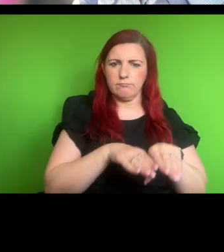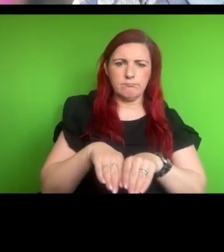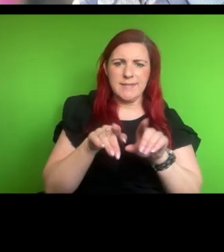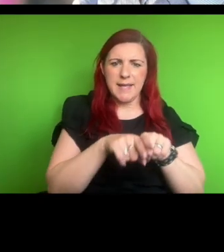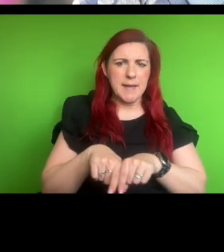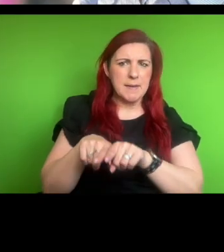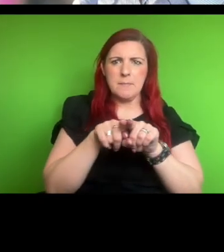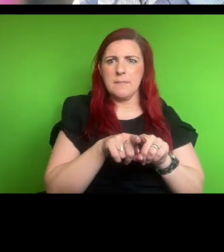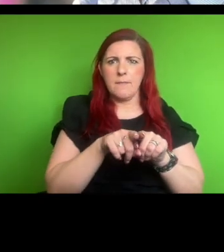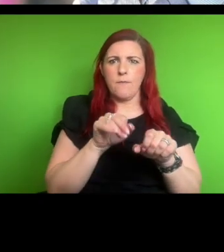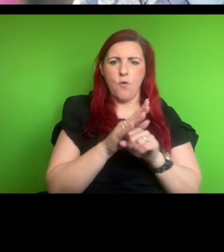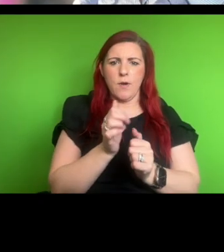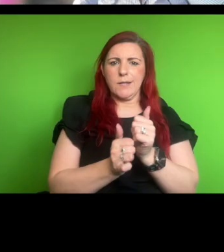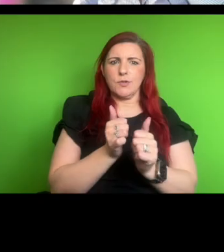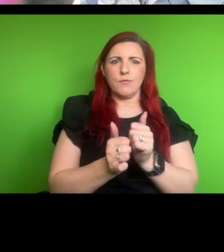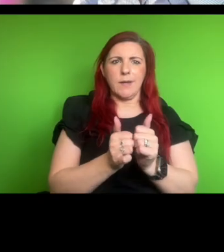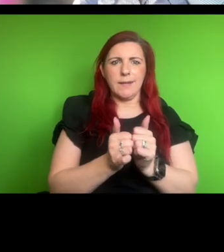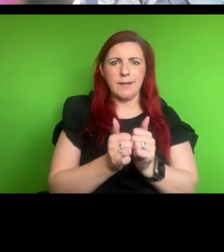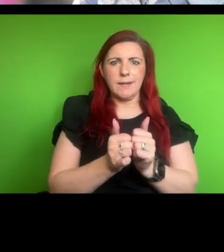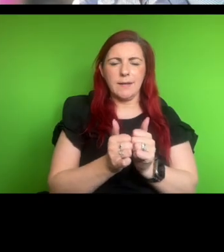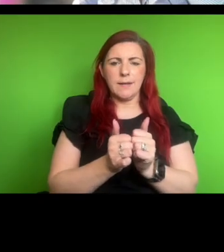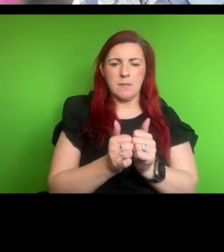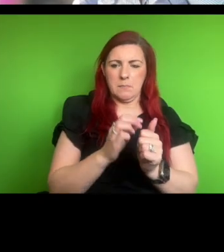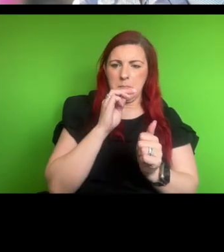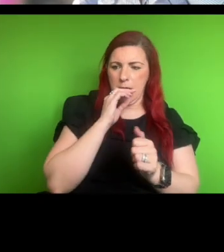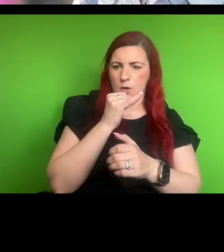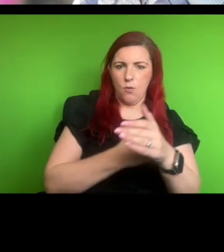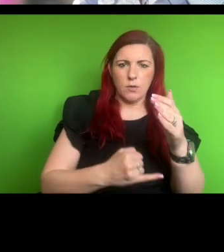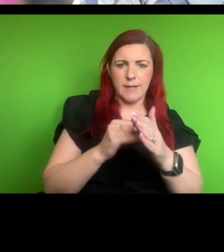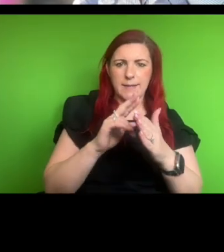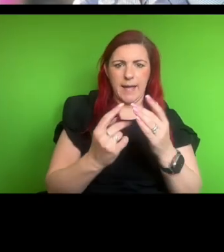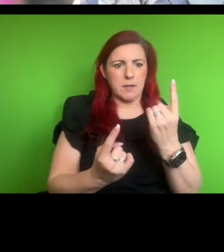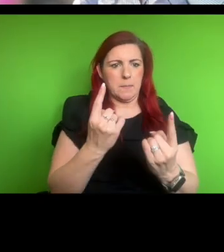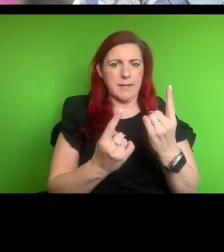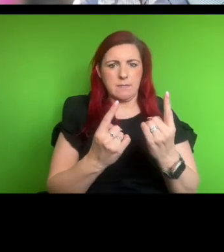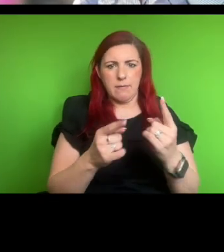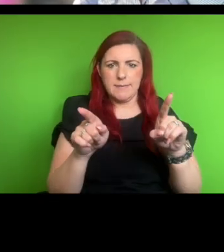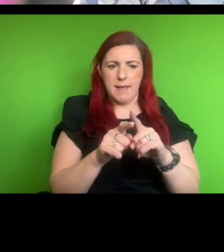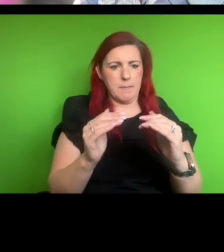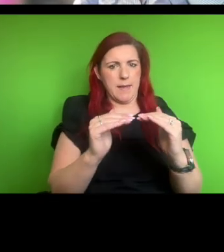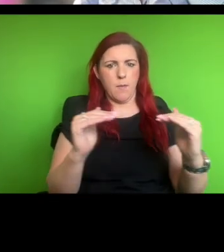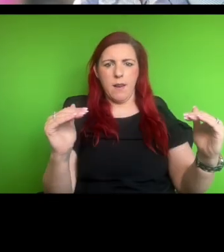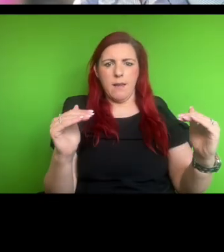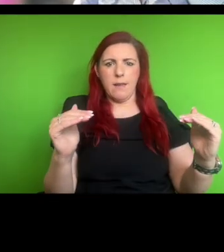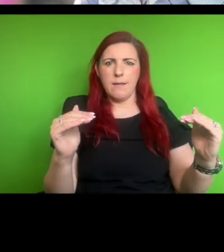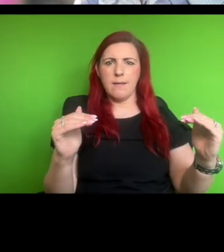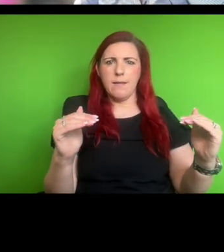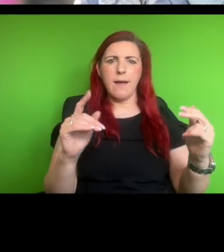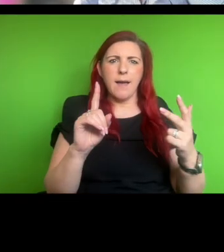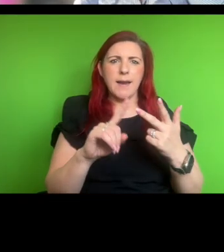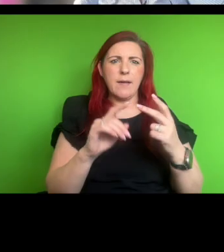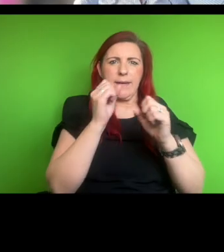allow organizations to compete on equal terms and provide a clear and identifiable baseline